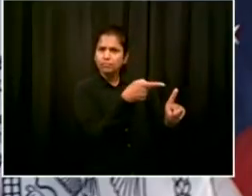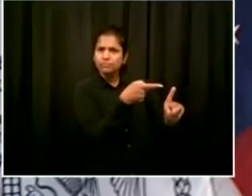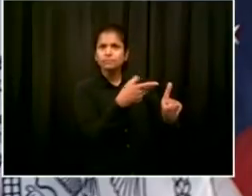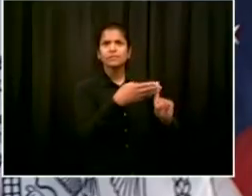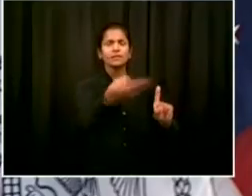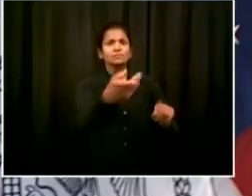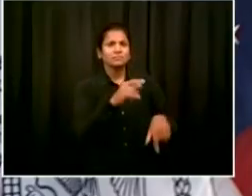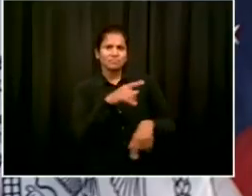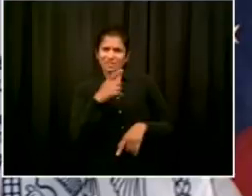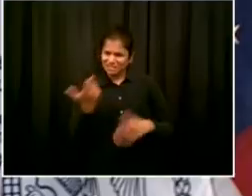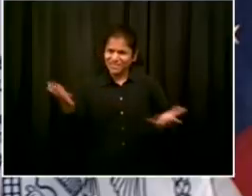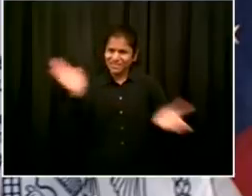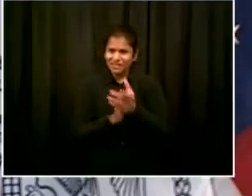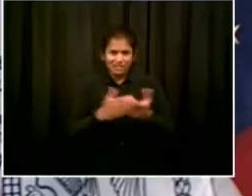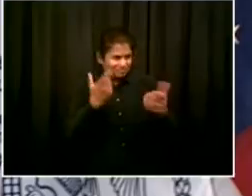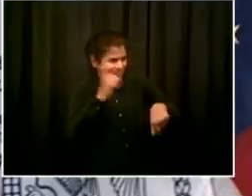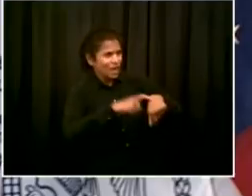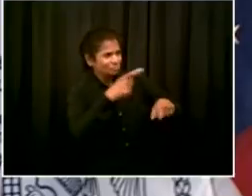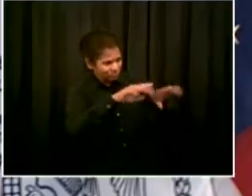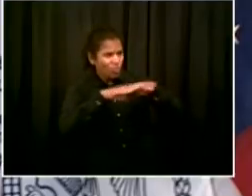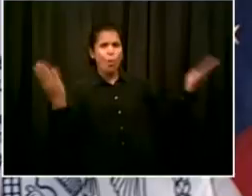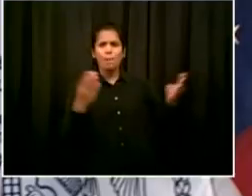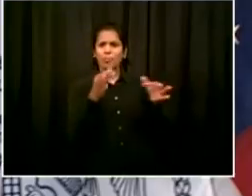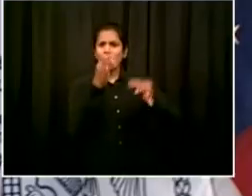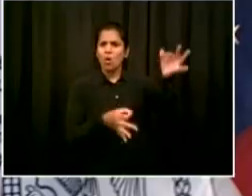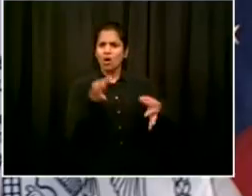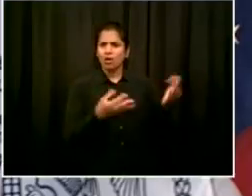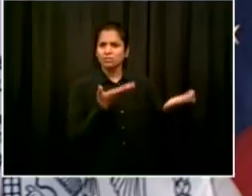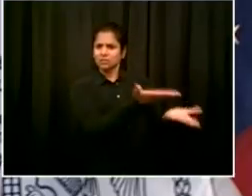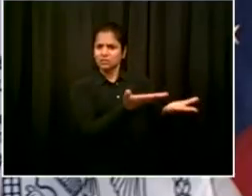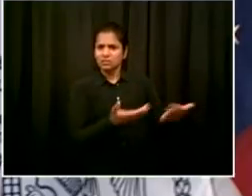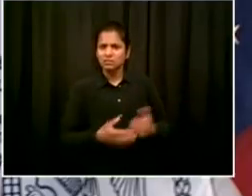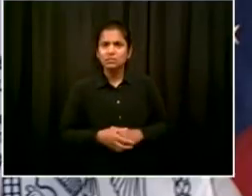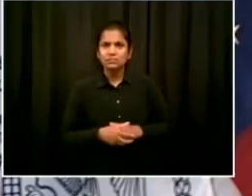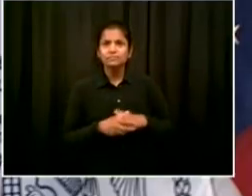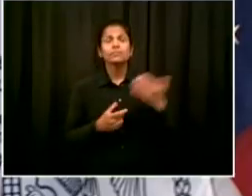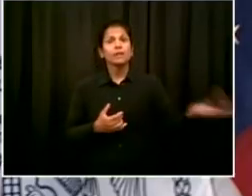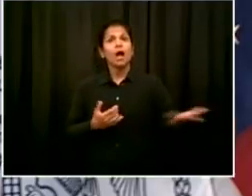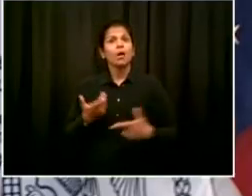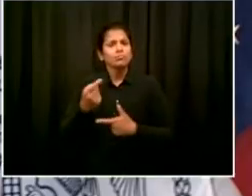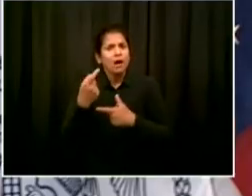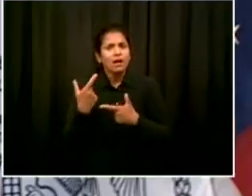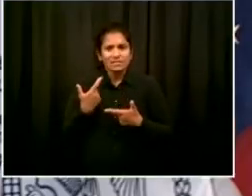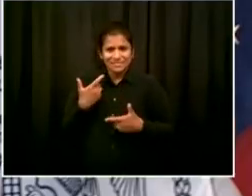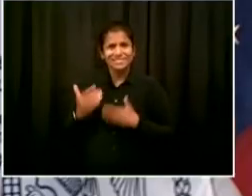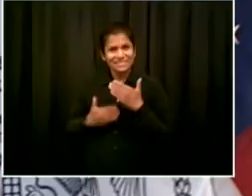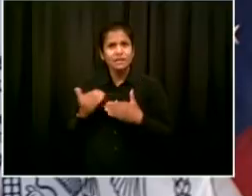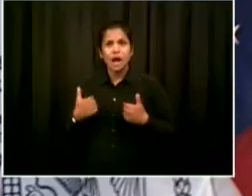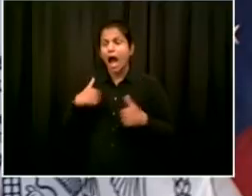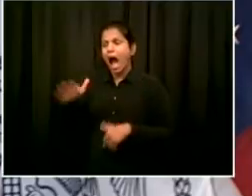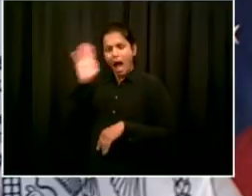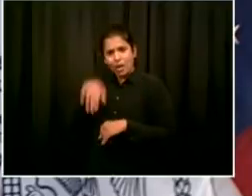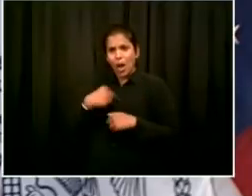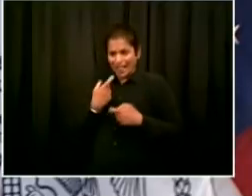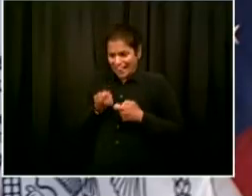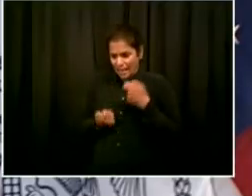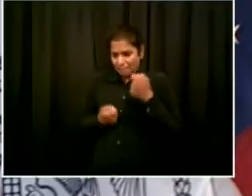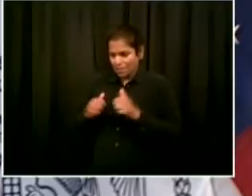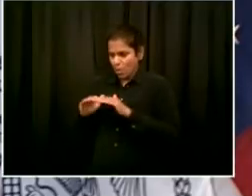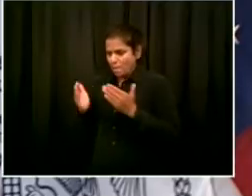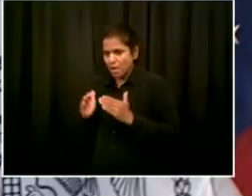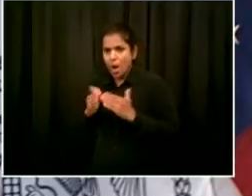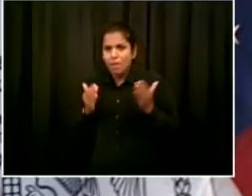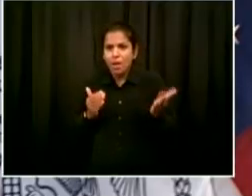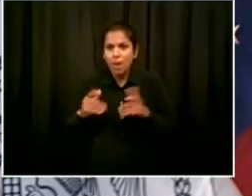the pieces, as we bring the criminal justice system back online, as we get more people to work, I know the situation will improve. But most importantly,